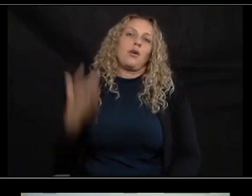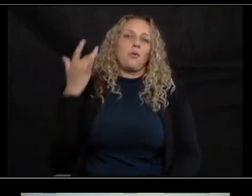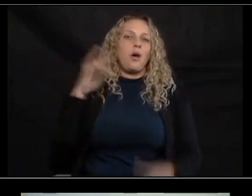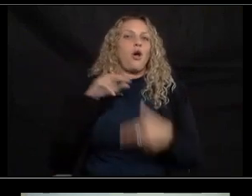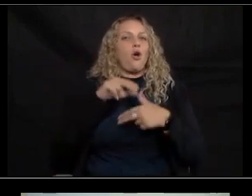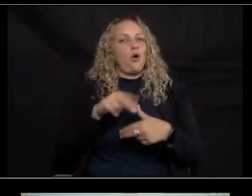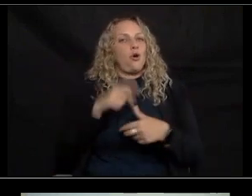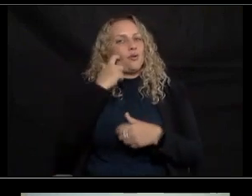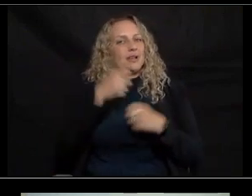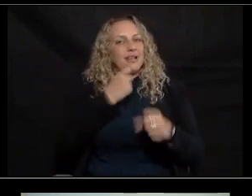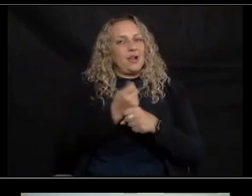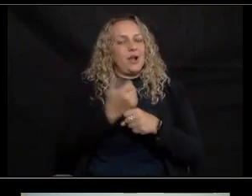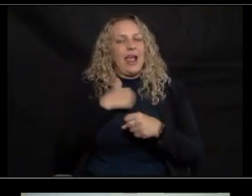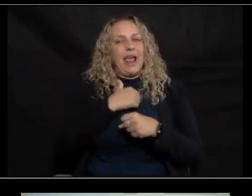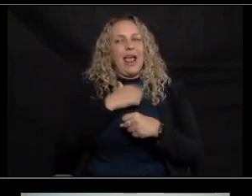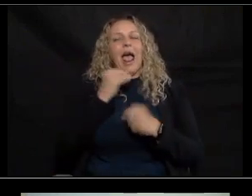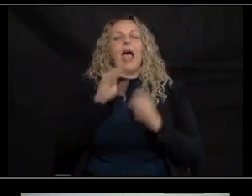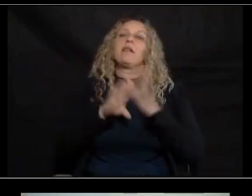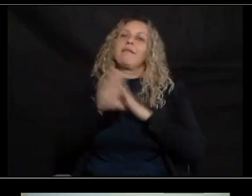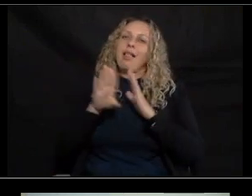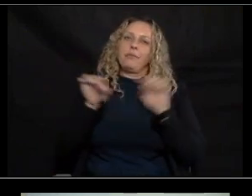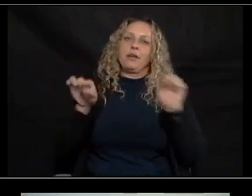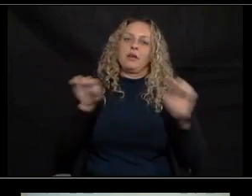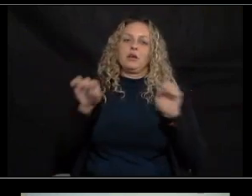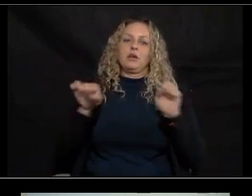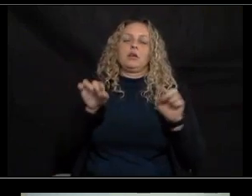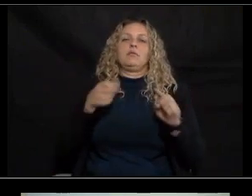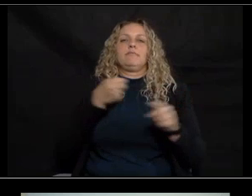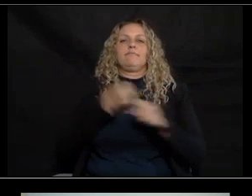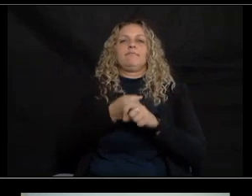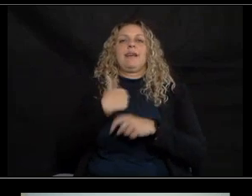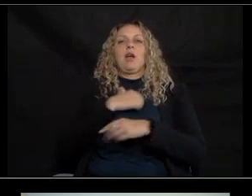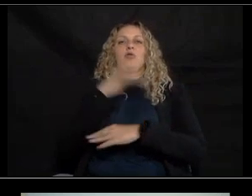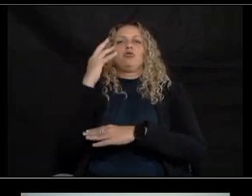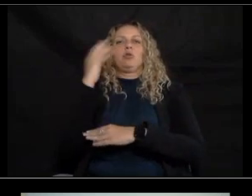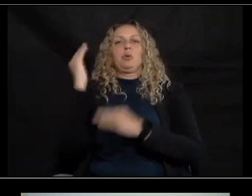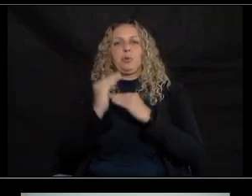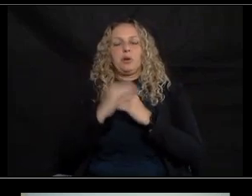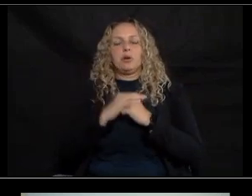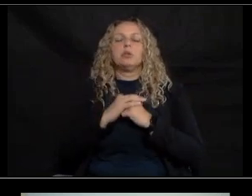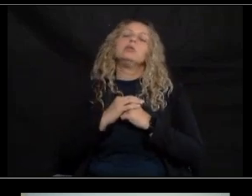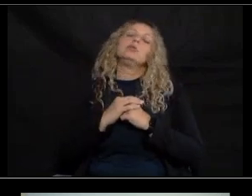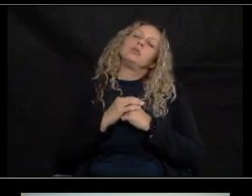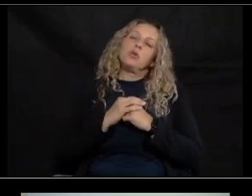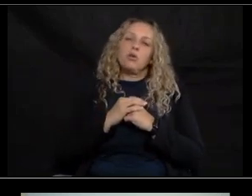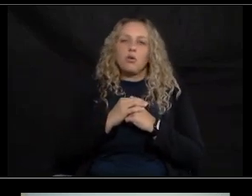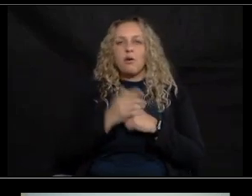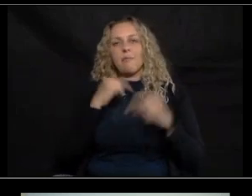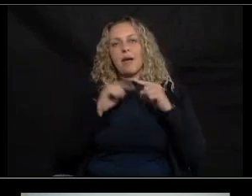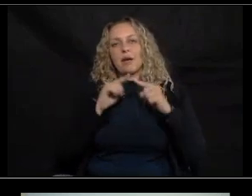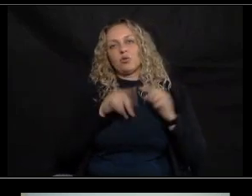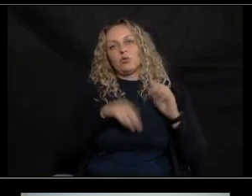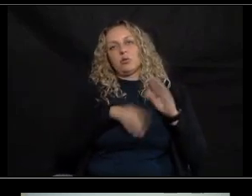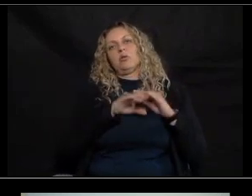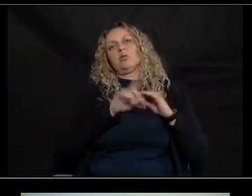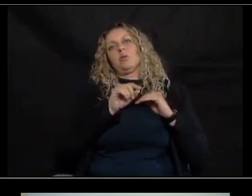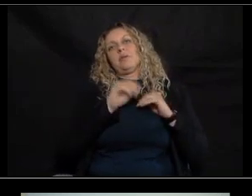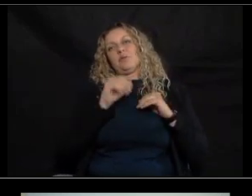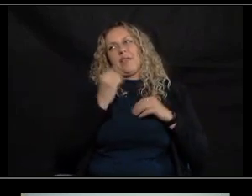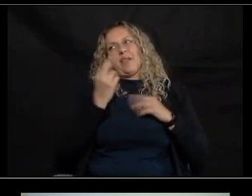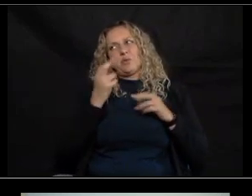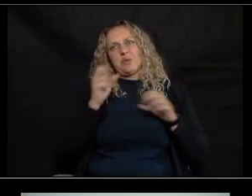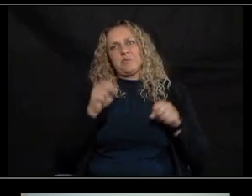in recent years, and development, our trees have been reduced. So to get back to 20% seems like a reasonable